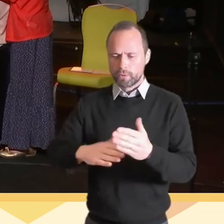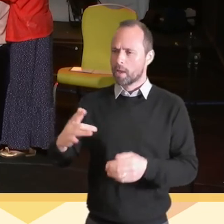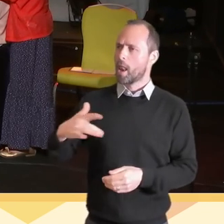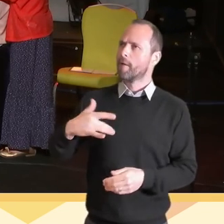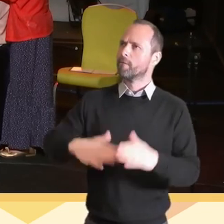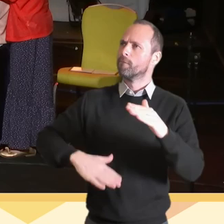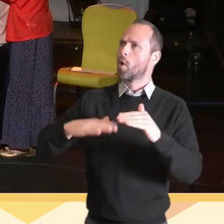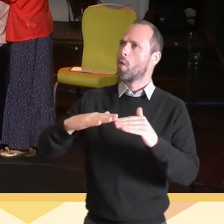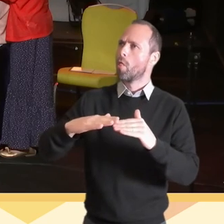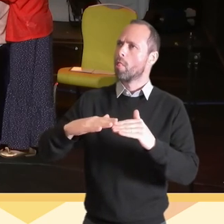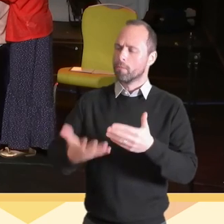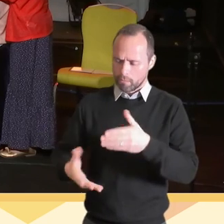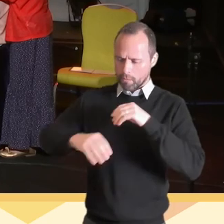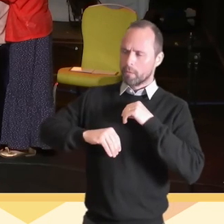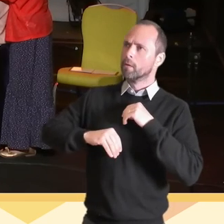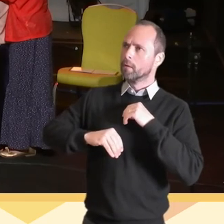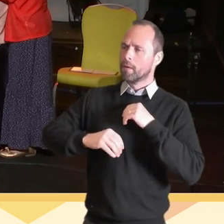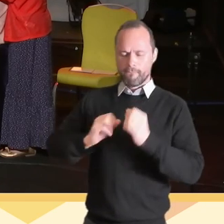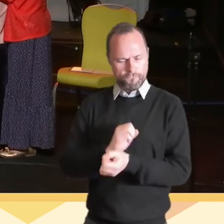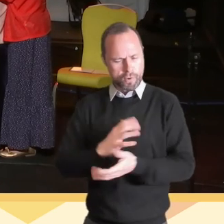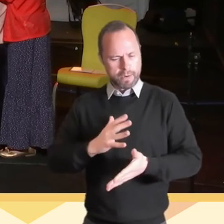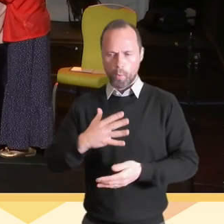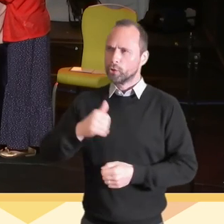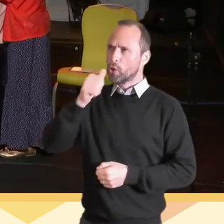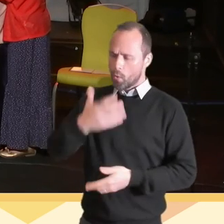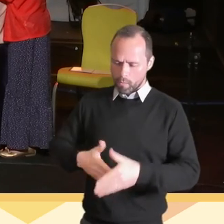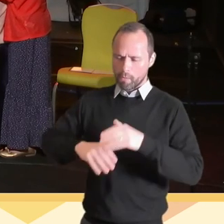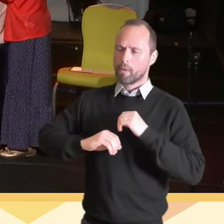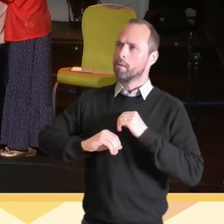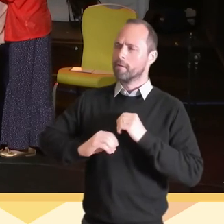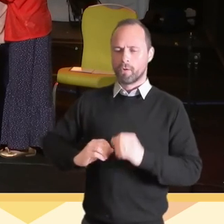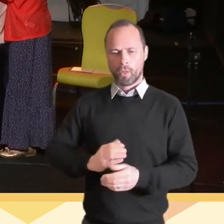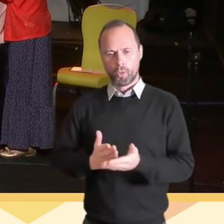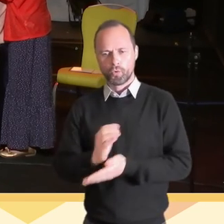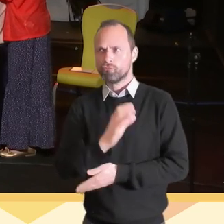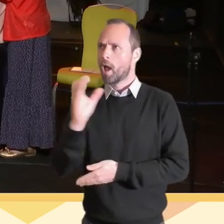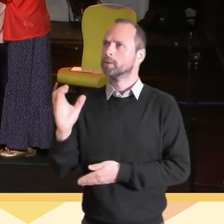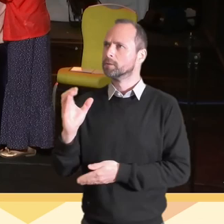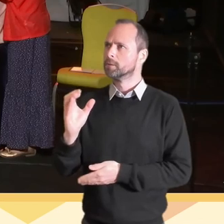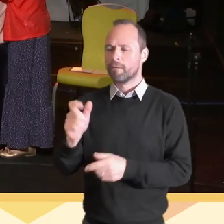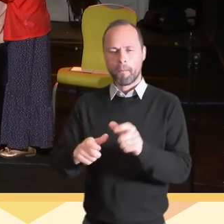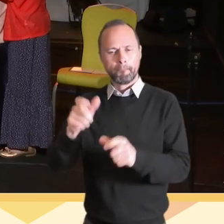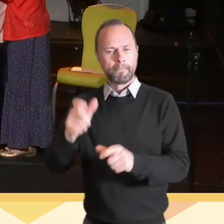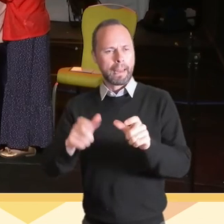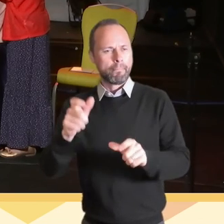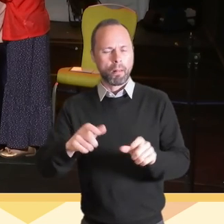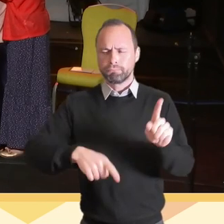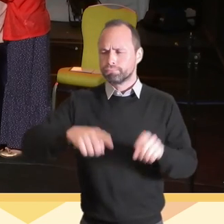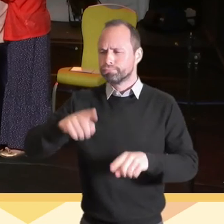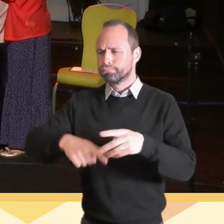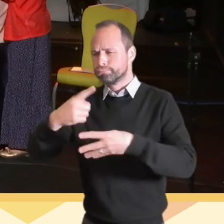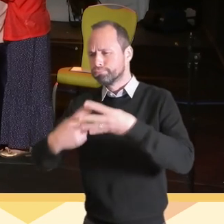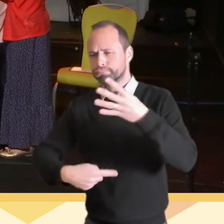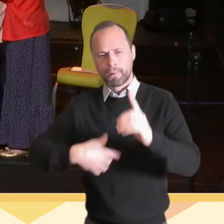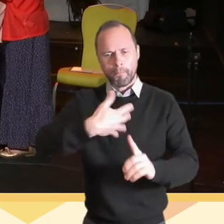to know freedom in Christ. We pray that people from all corners, margins of society,